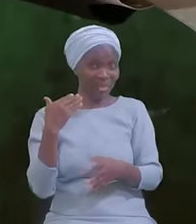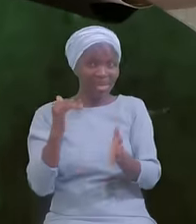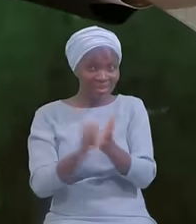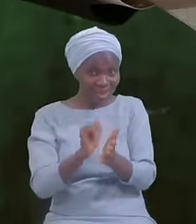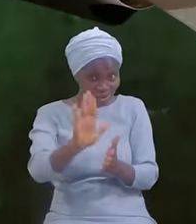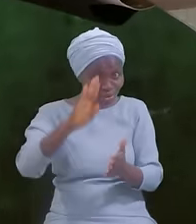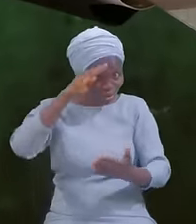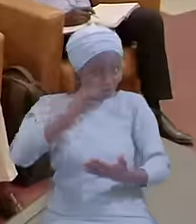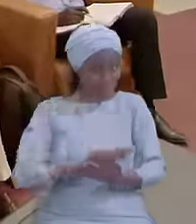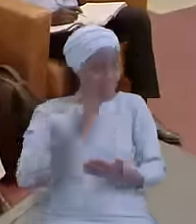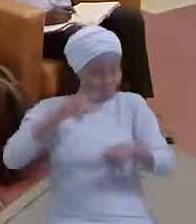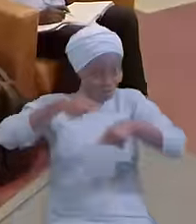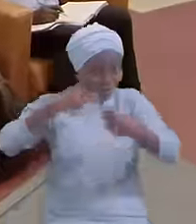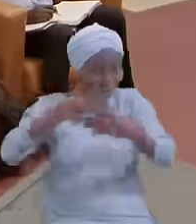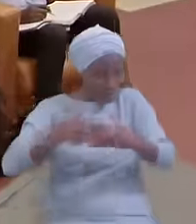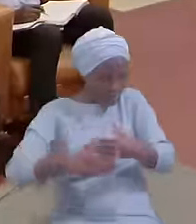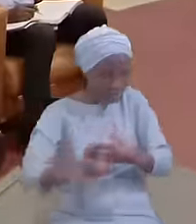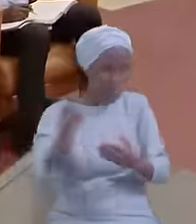son will go beyond you.